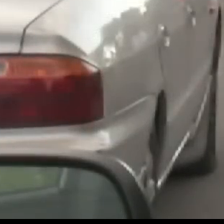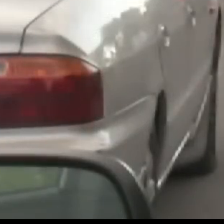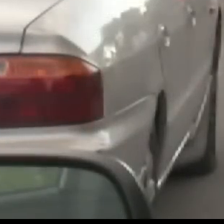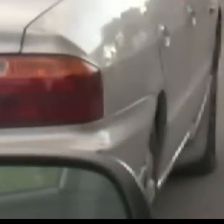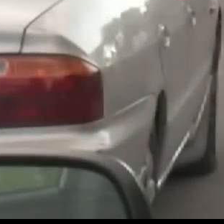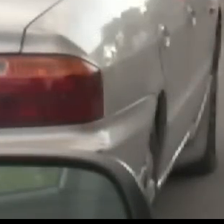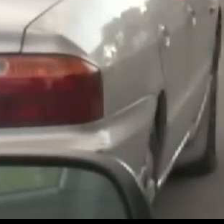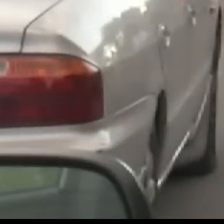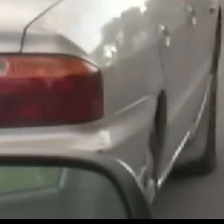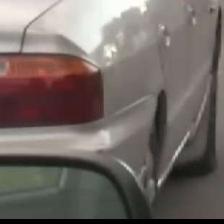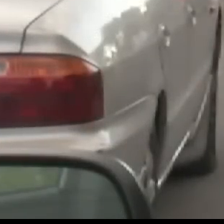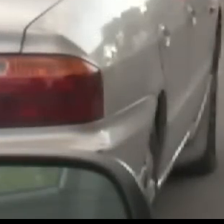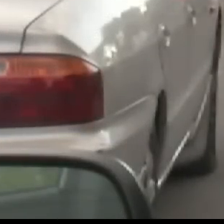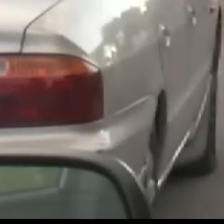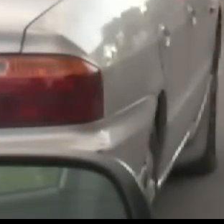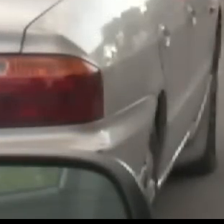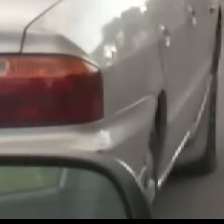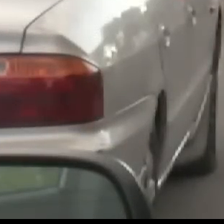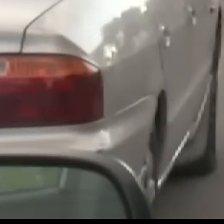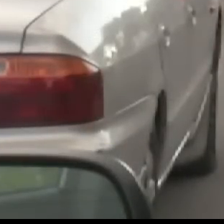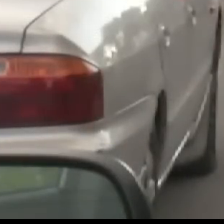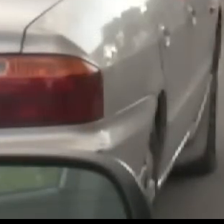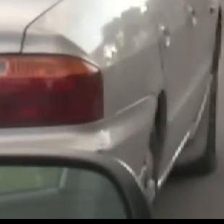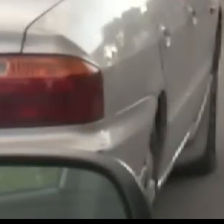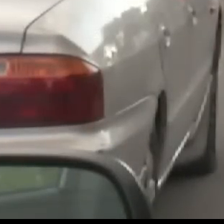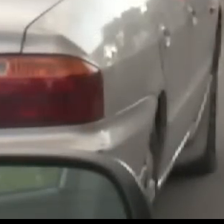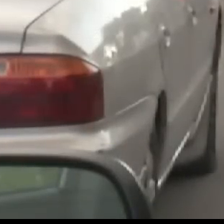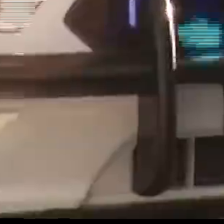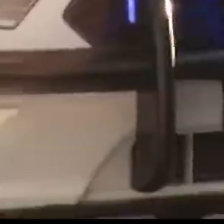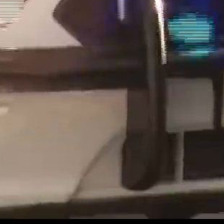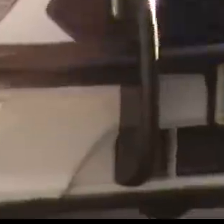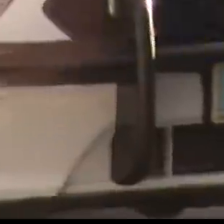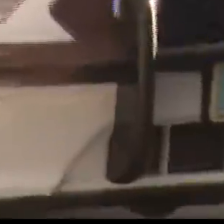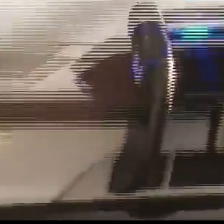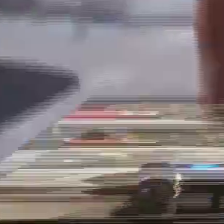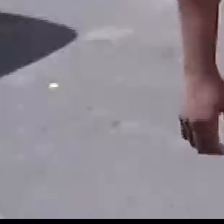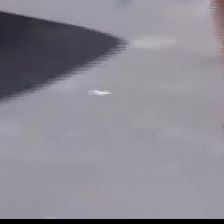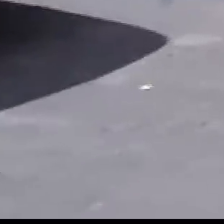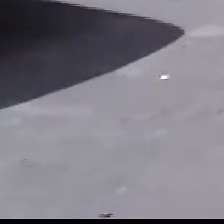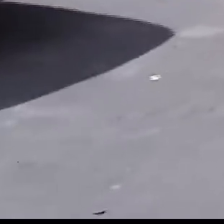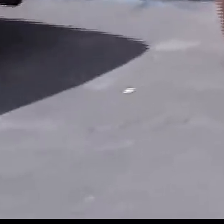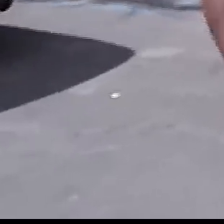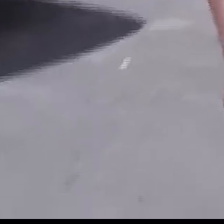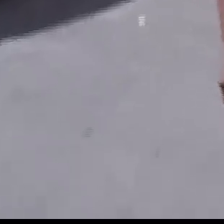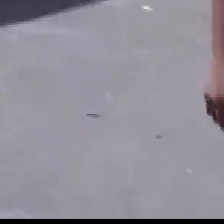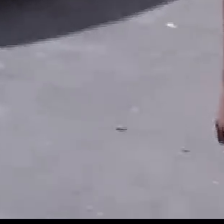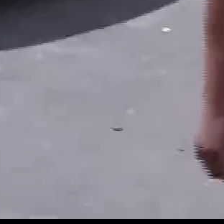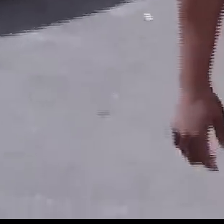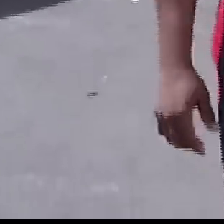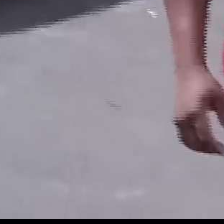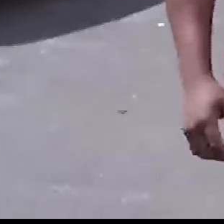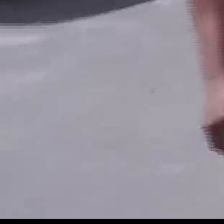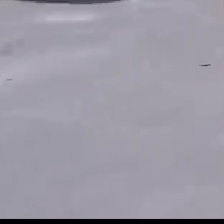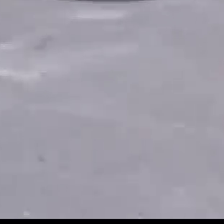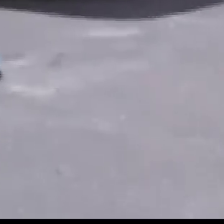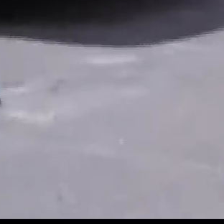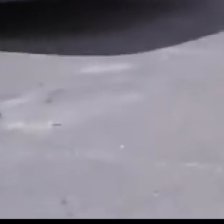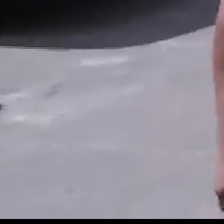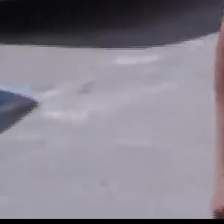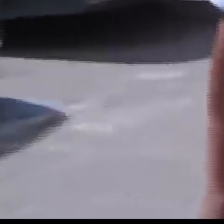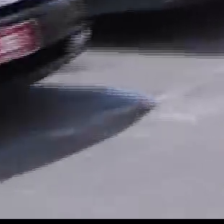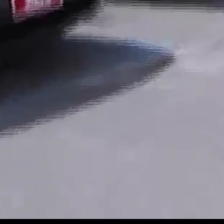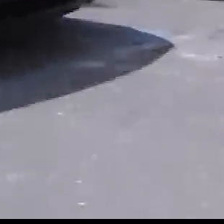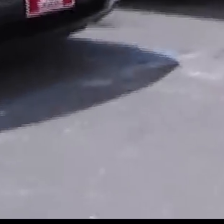On the broadcast tonight, a man gunned down outside a local takeout. Also ahead, a third man linked to the Fox Hill